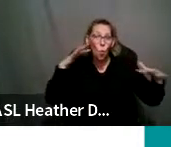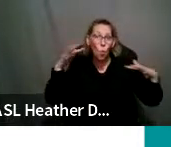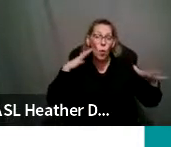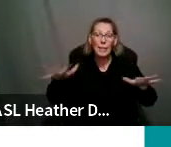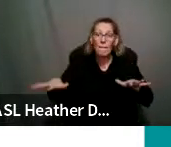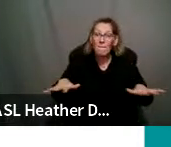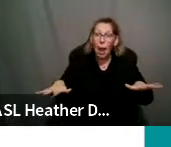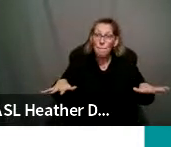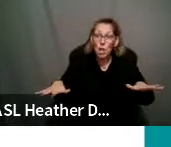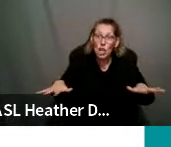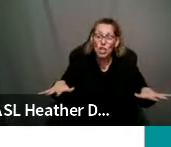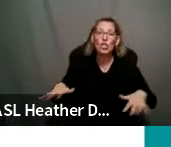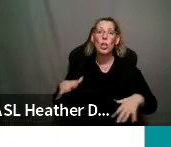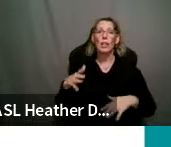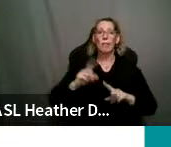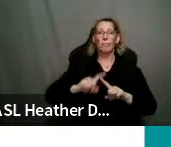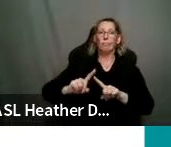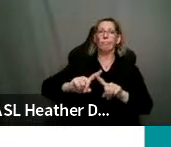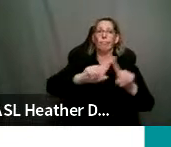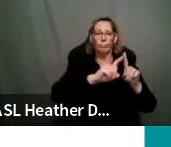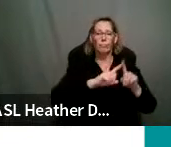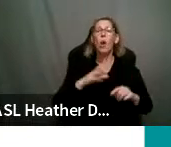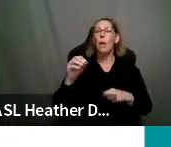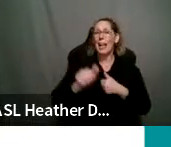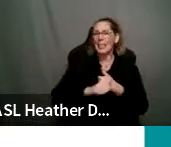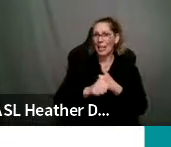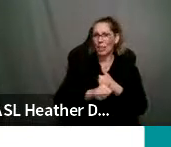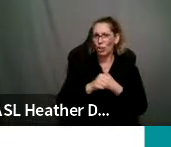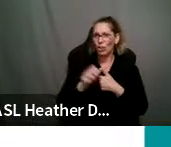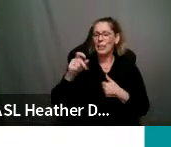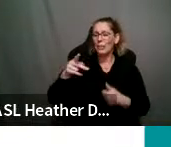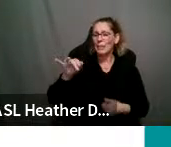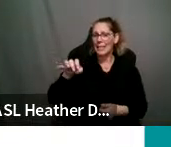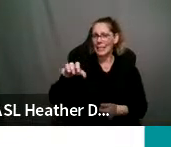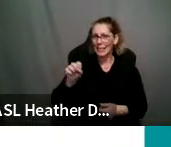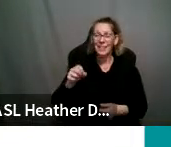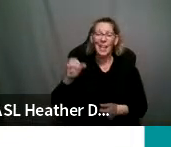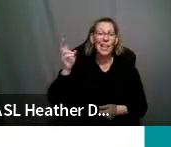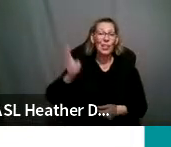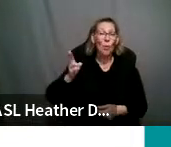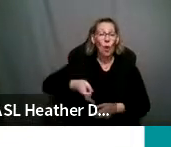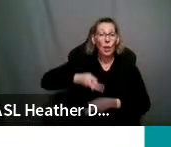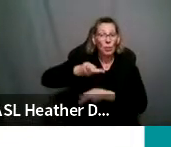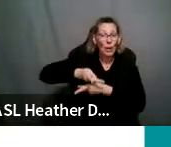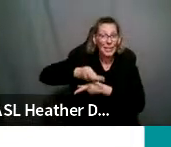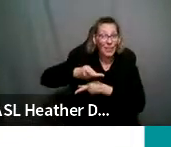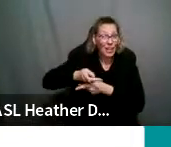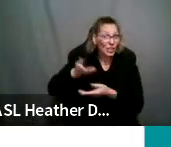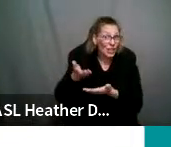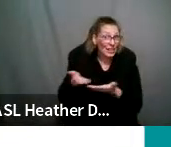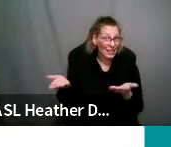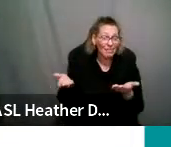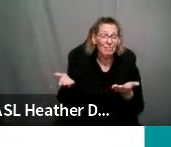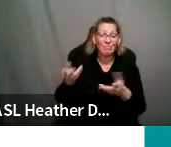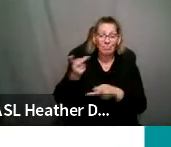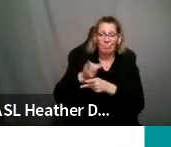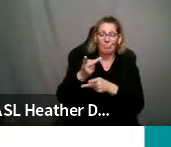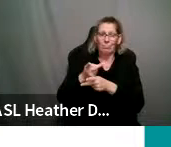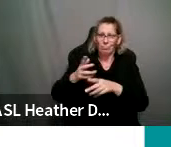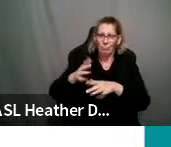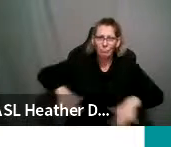as well as the Endangered Species Act. It includes the National Historic Preservation Act, which focuses on historic and protected areas,